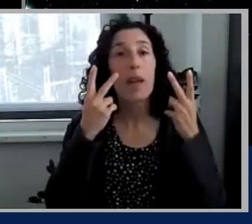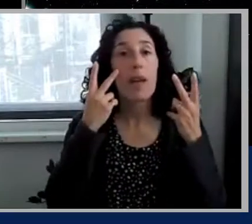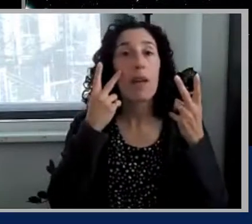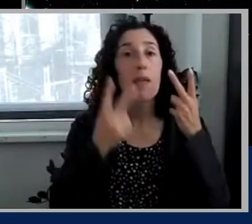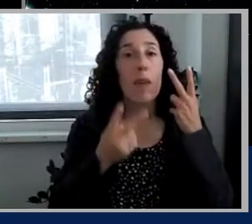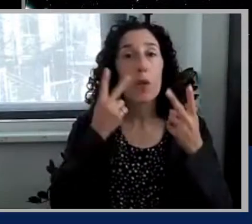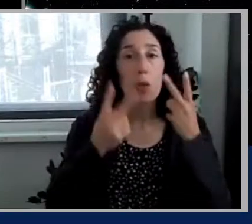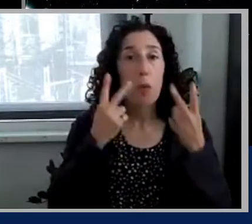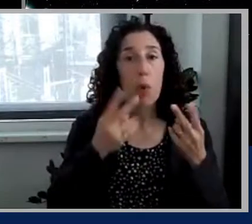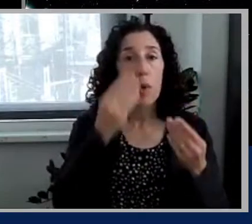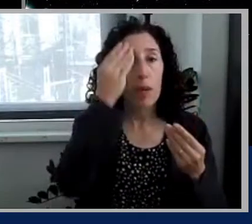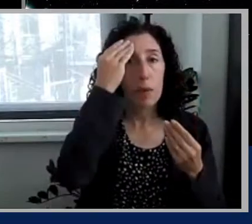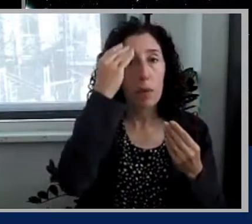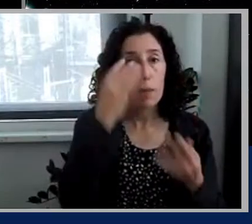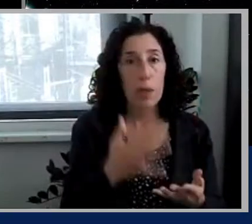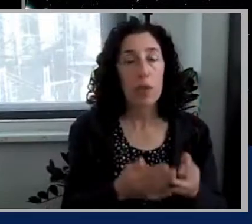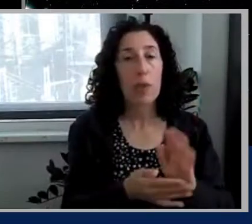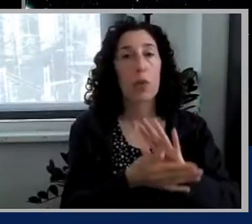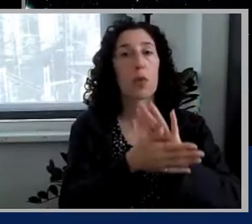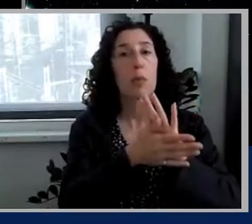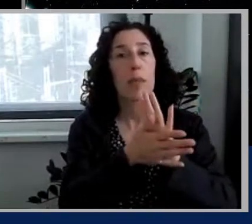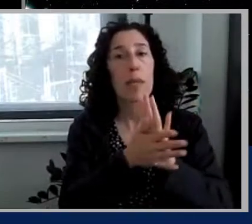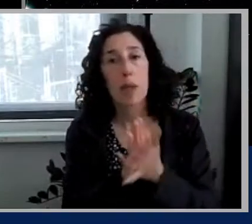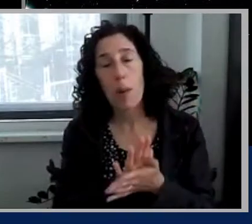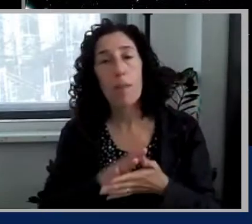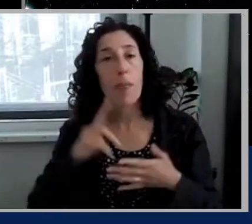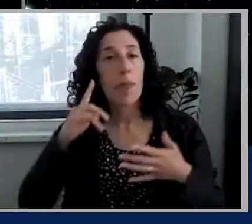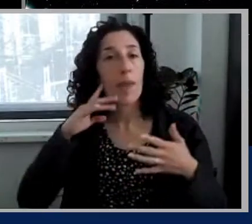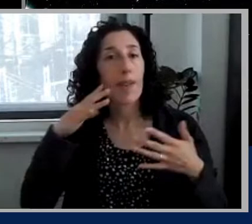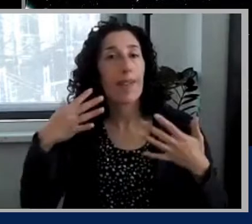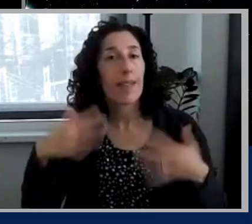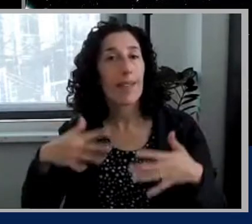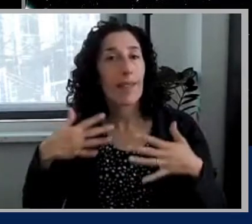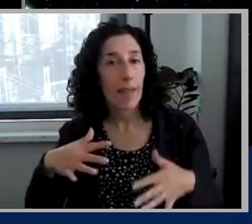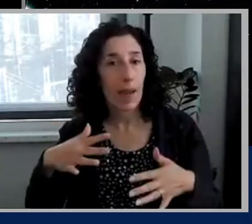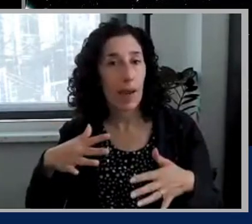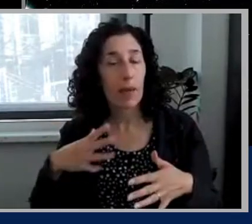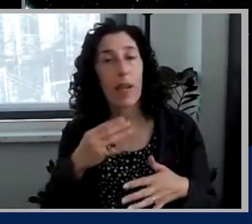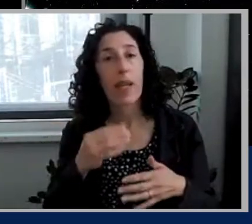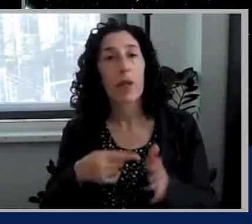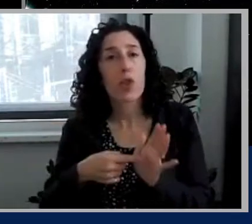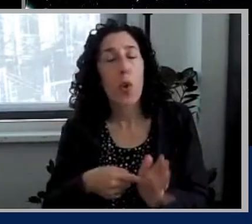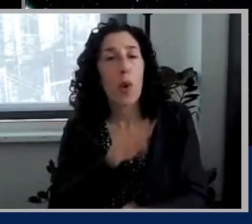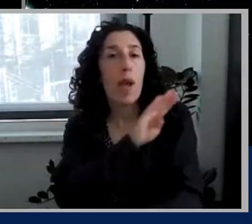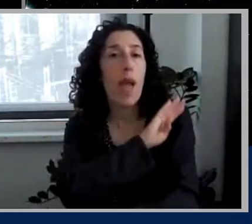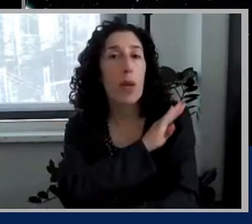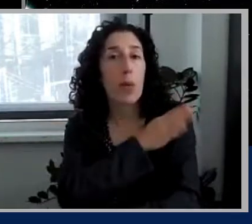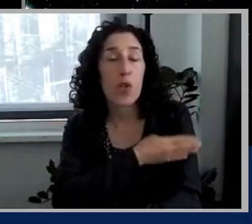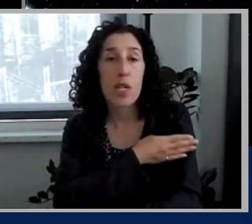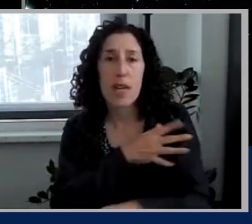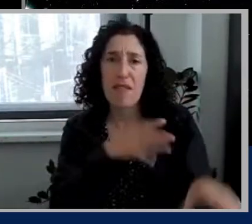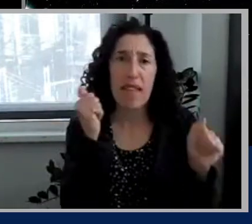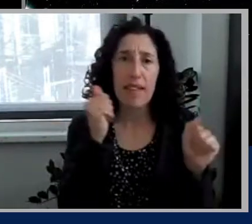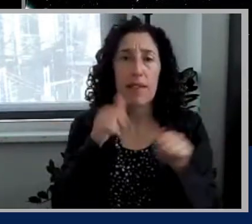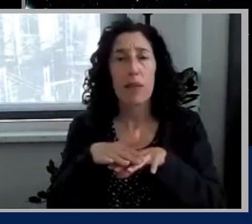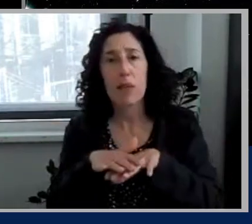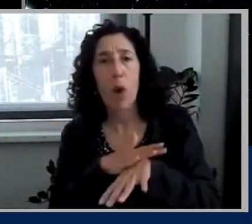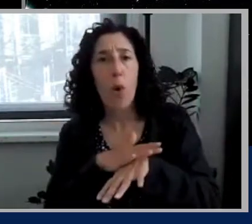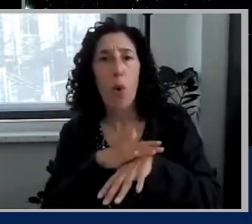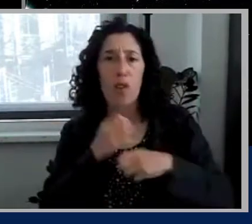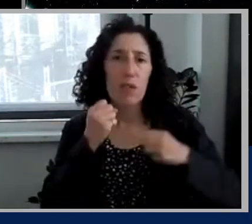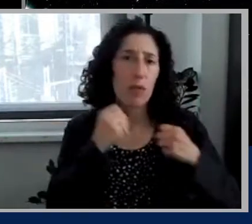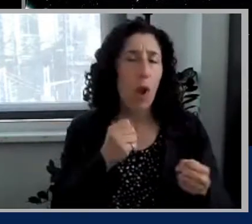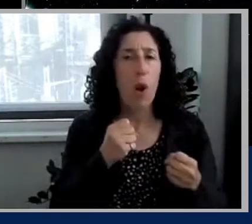your car blue, the supernova remnant doesn't care. The car doesn't care, right? We typically